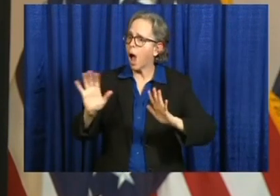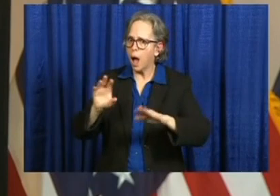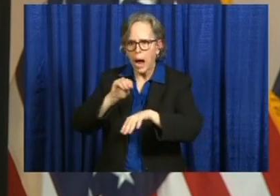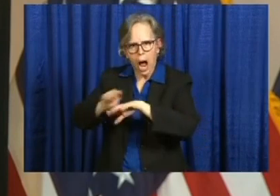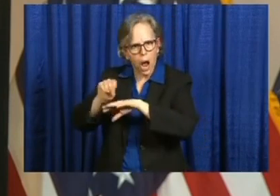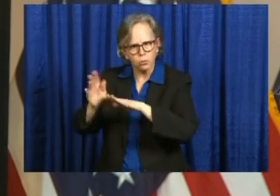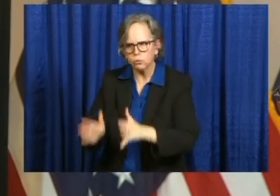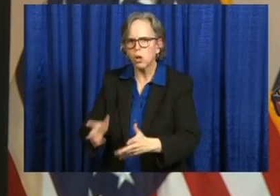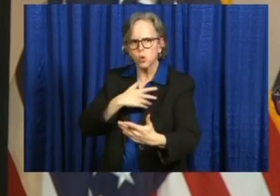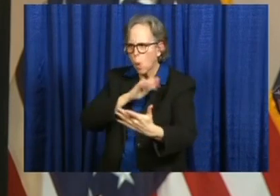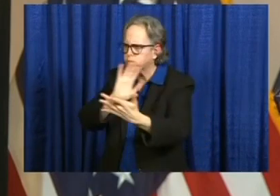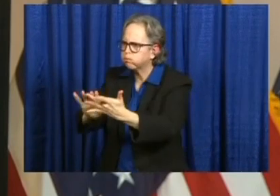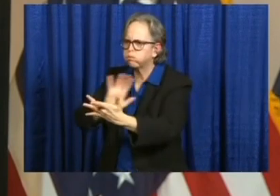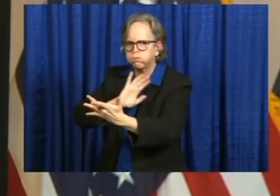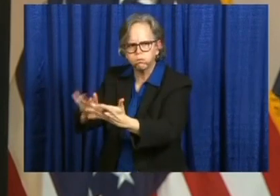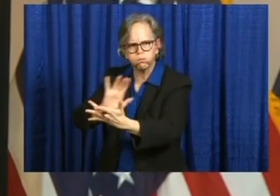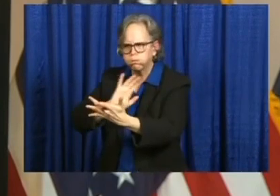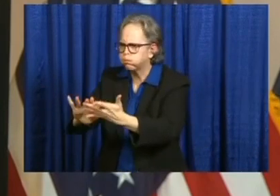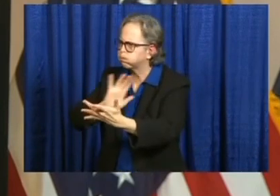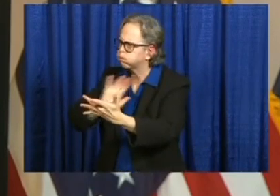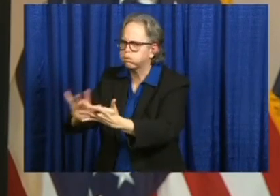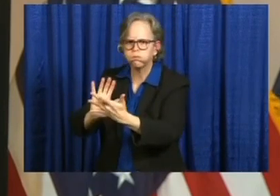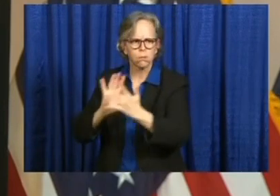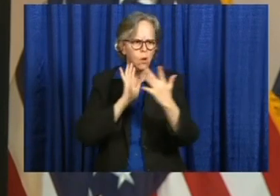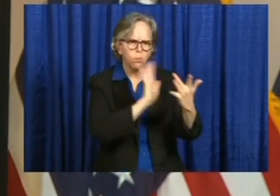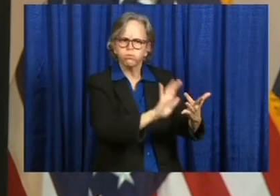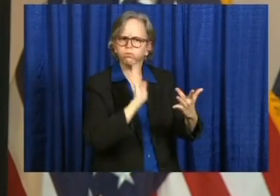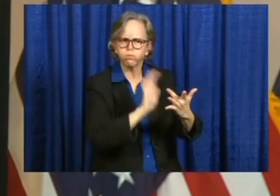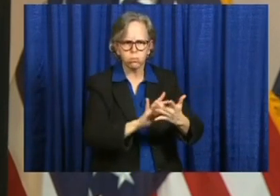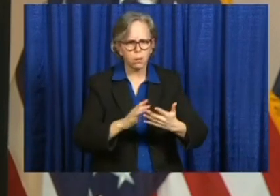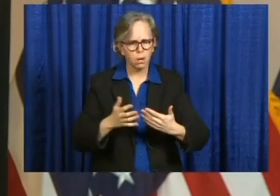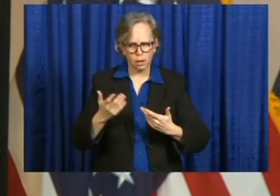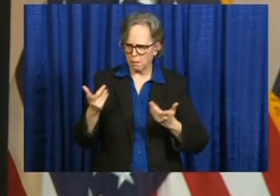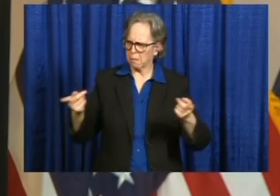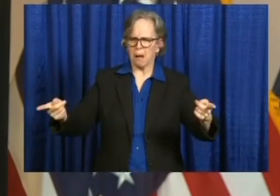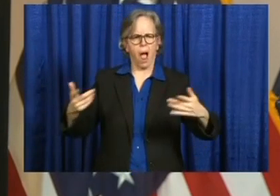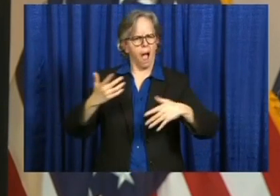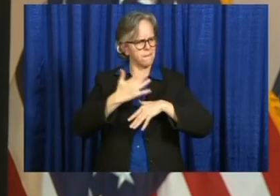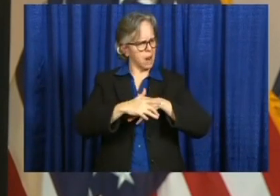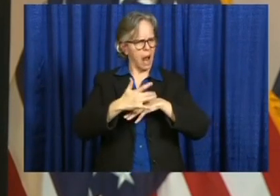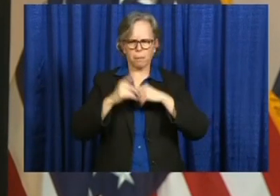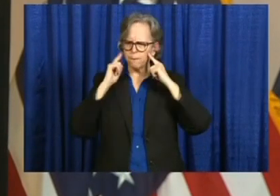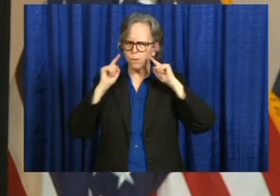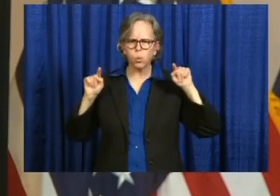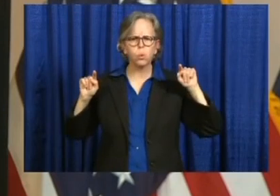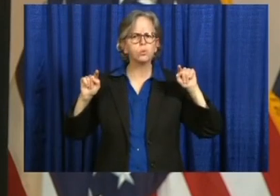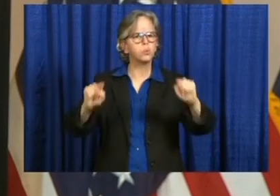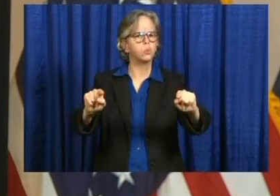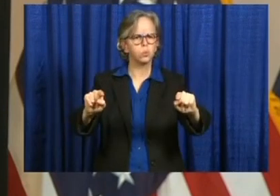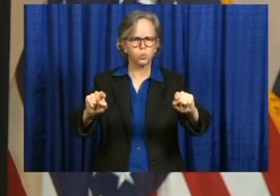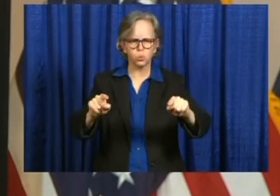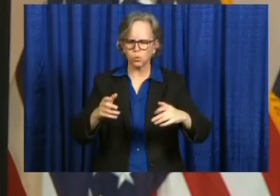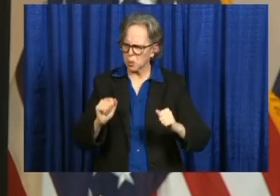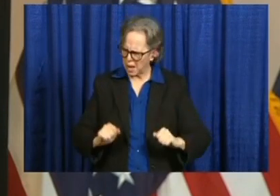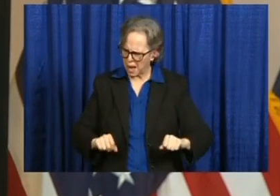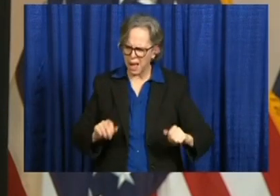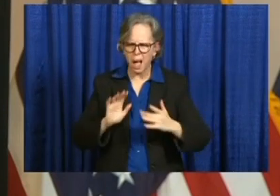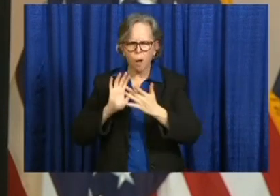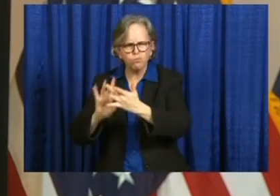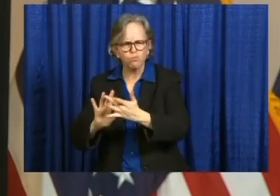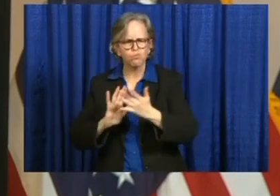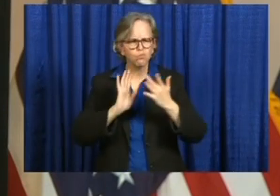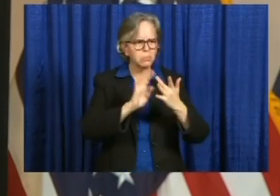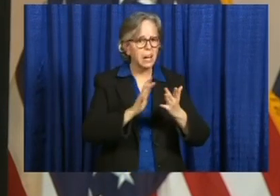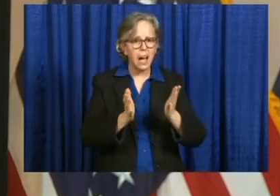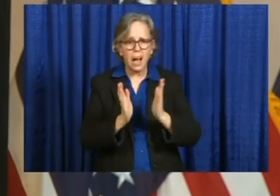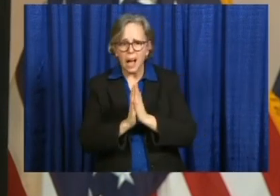addiction centers are open, and you need to reach out to them and see if you can connect by telehealth or if there's an option for you to come in